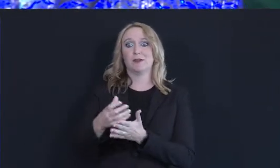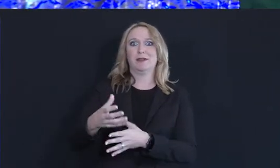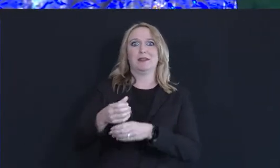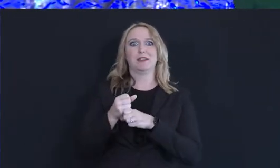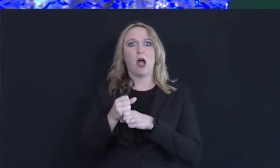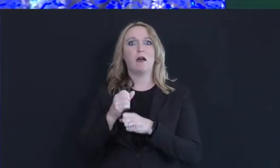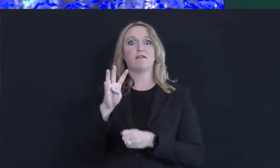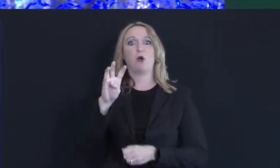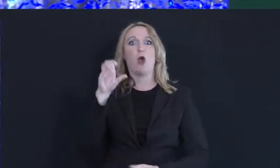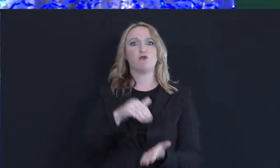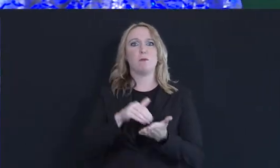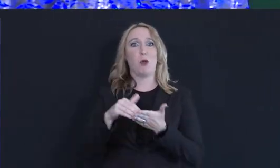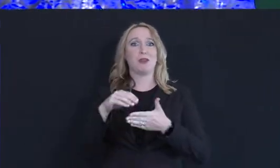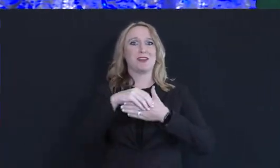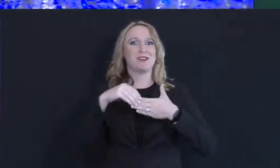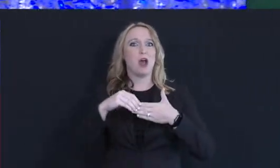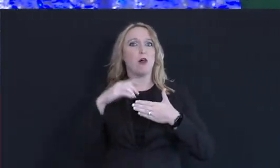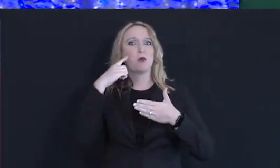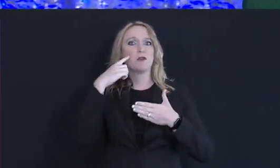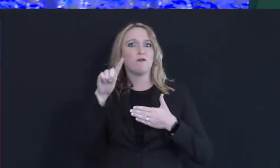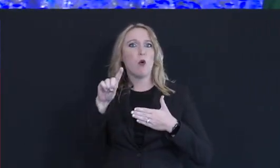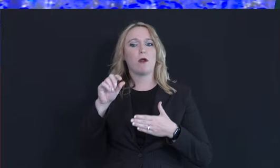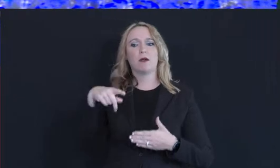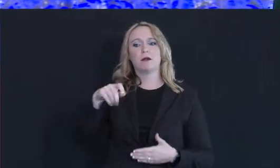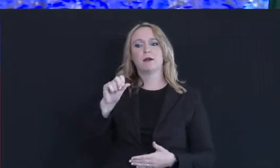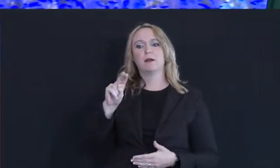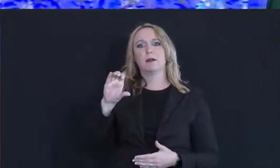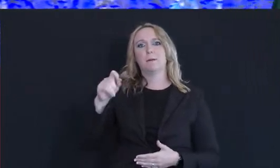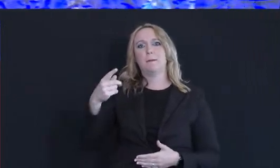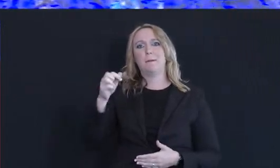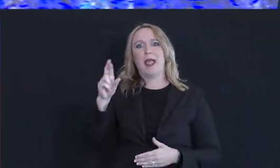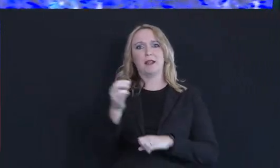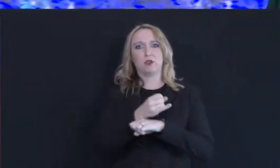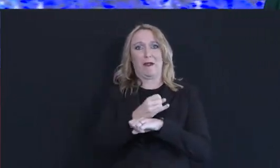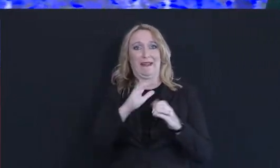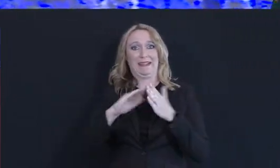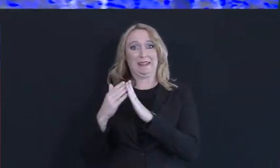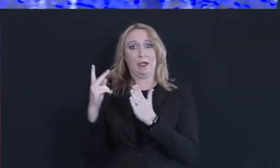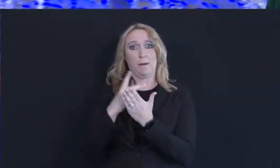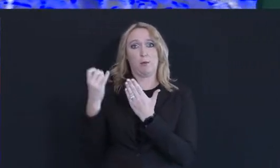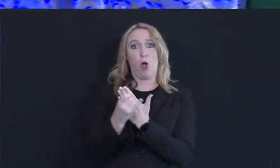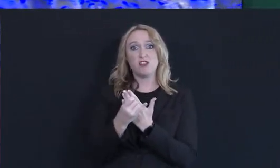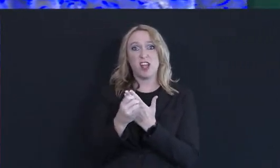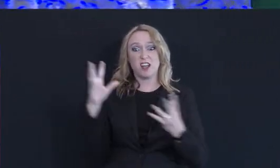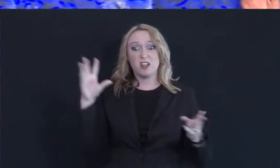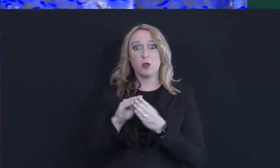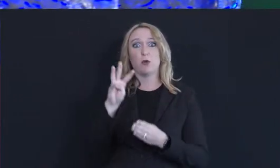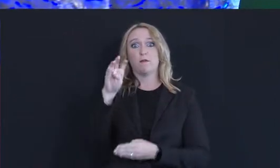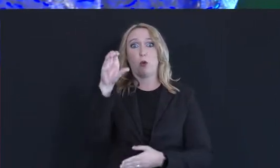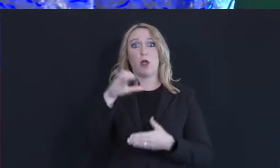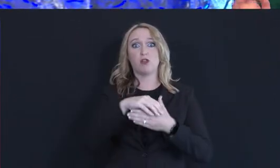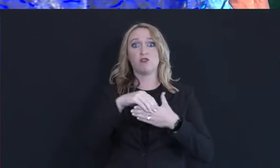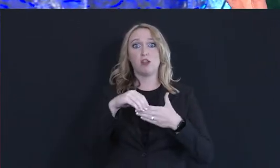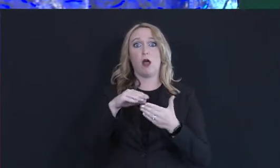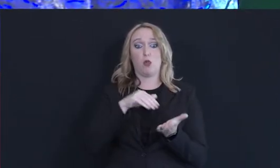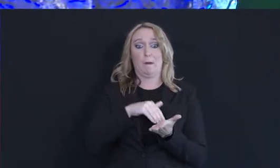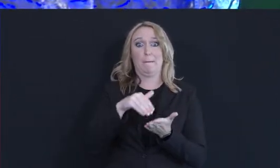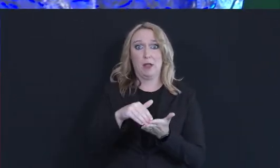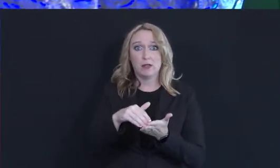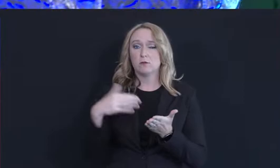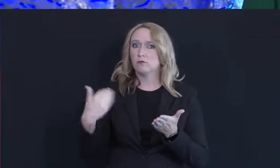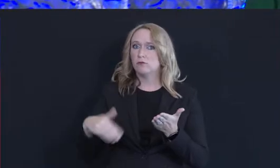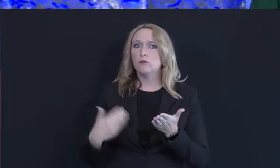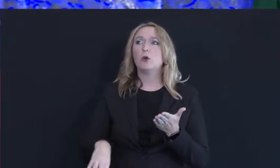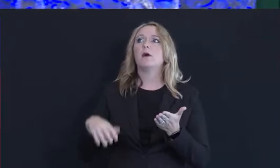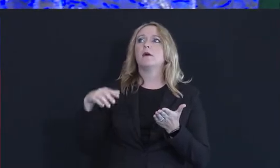Panther Island Central City flood control project and I am so proud to tell you that this project is absolutely happening and will